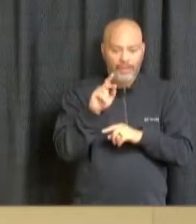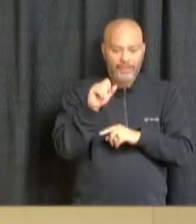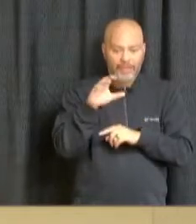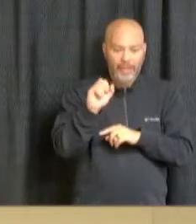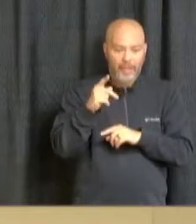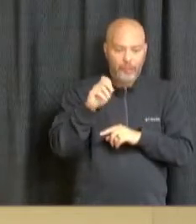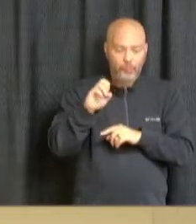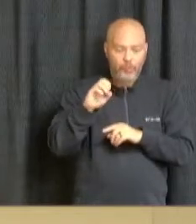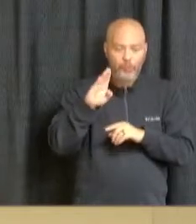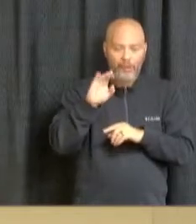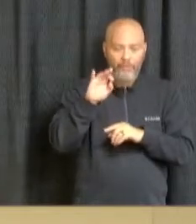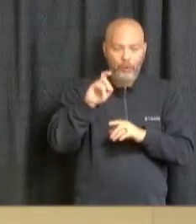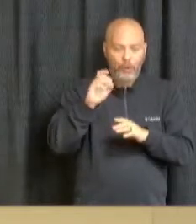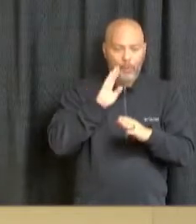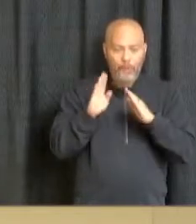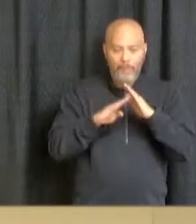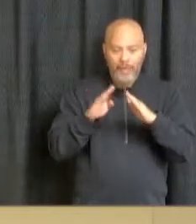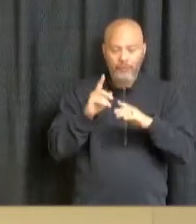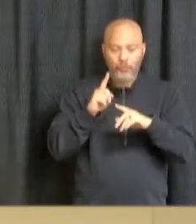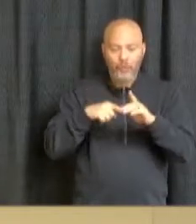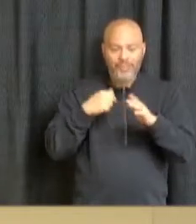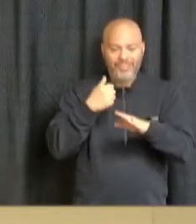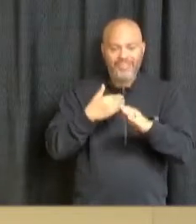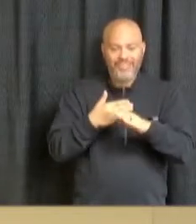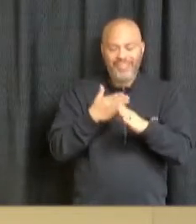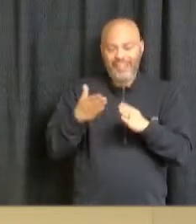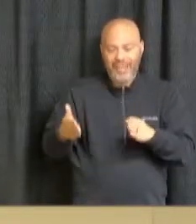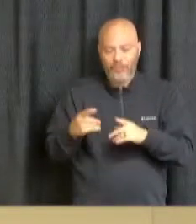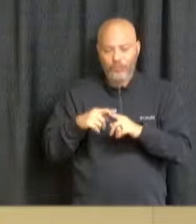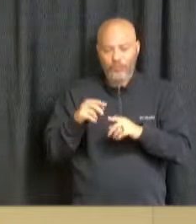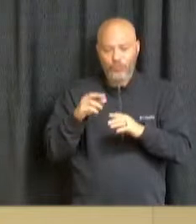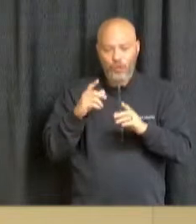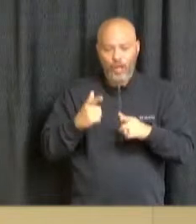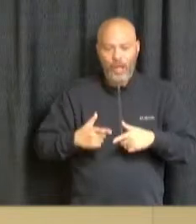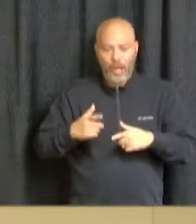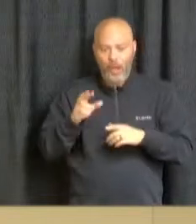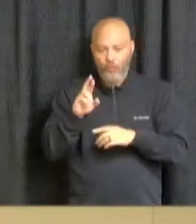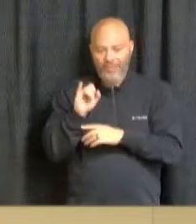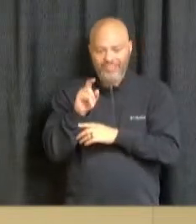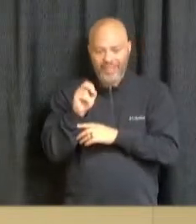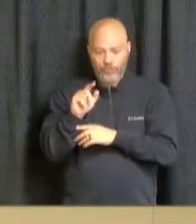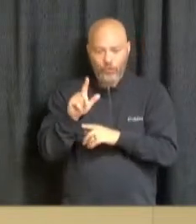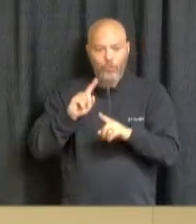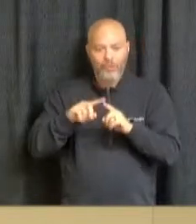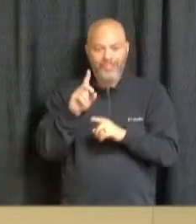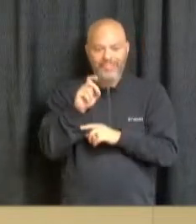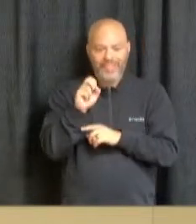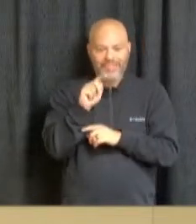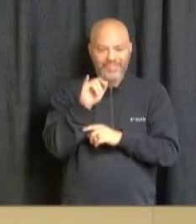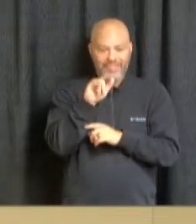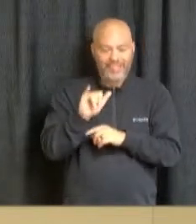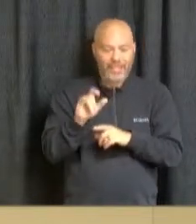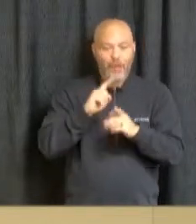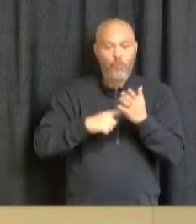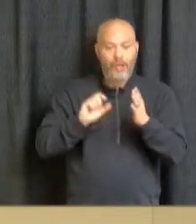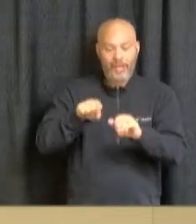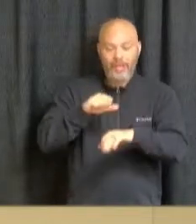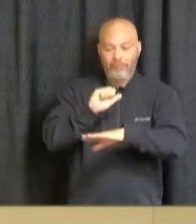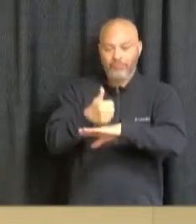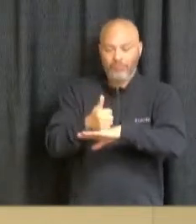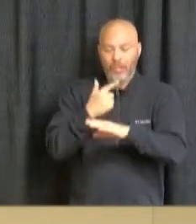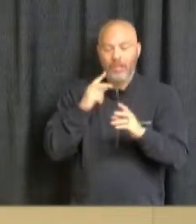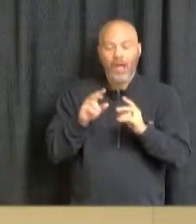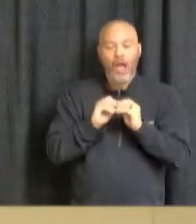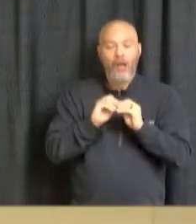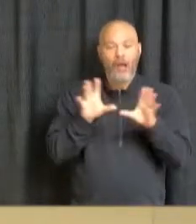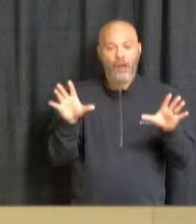based on what goes next to residential. The distance might be very similar, but the density of what can go there is